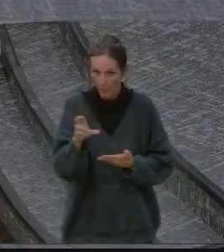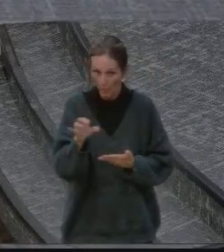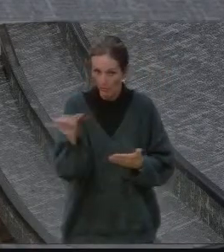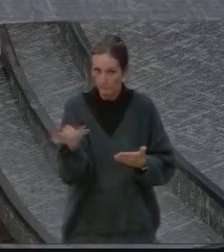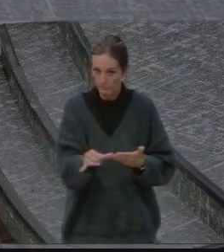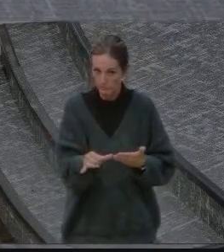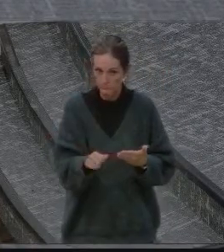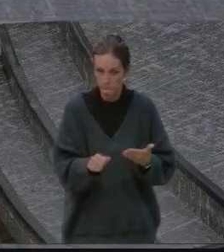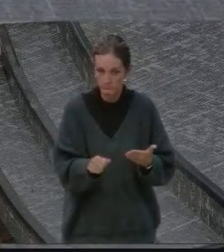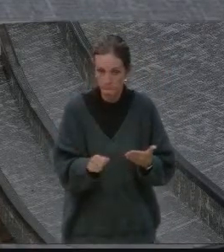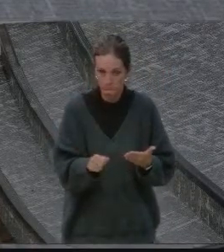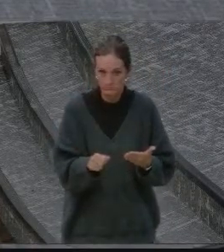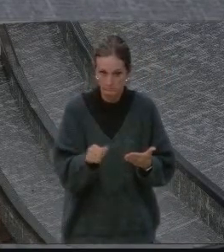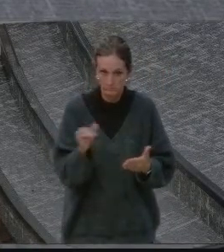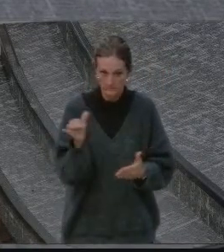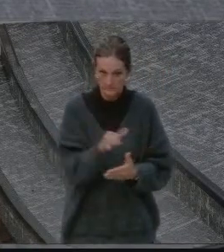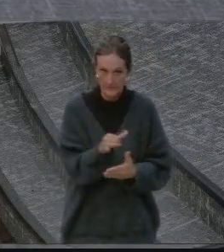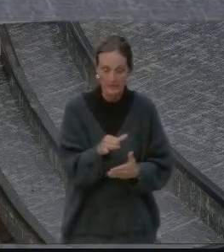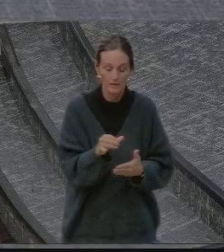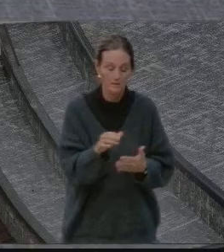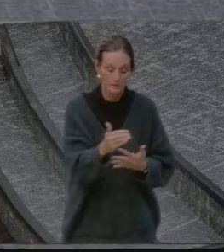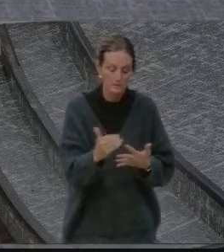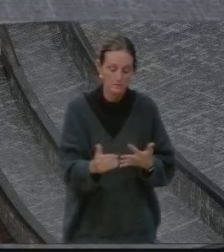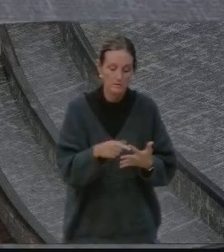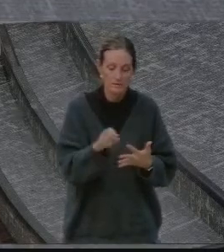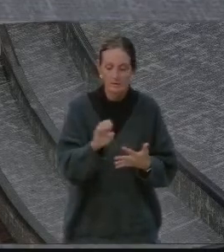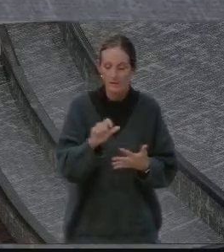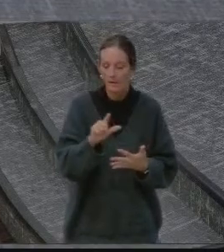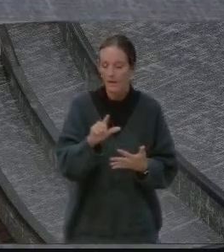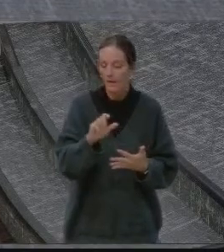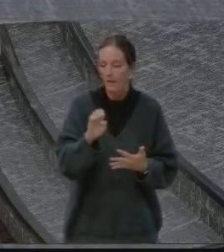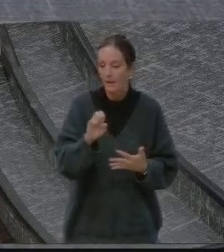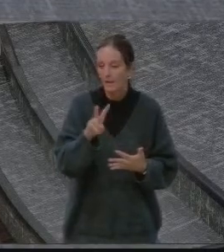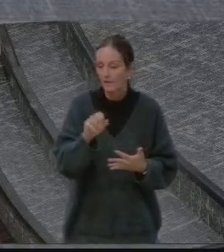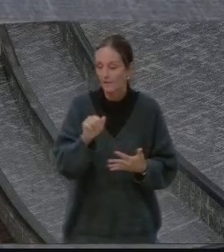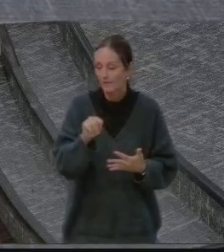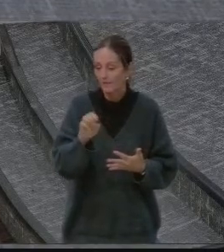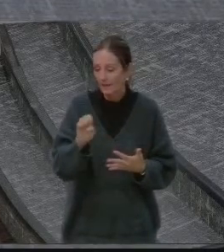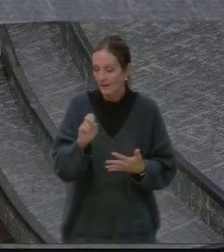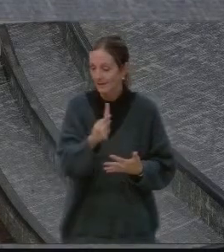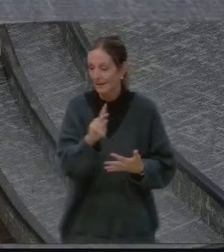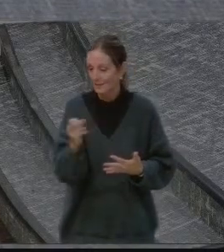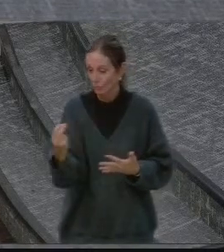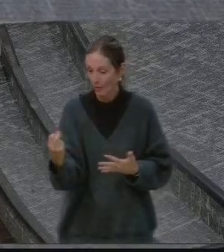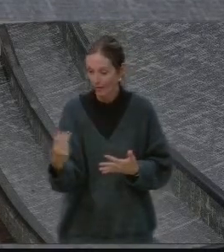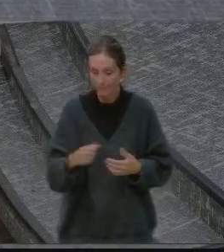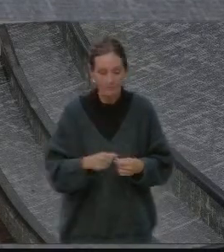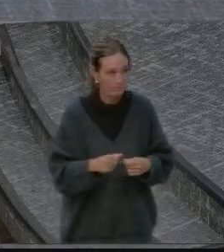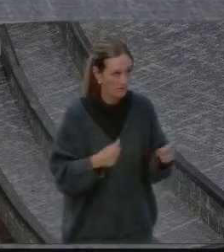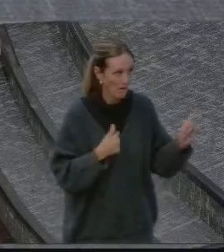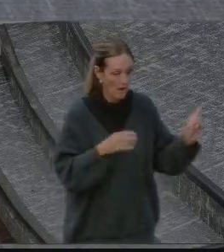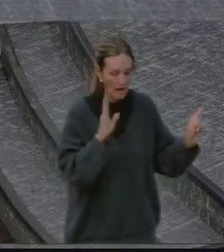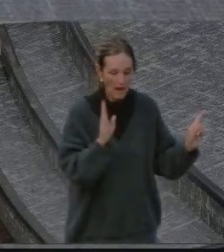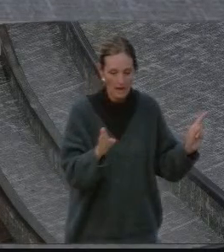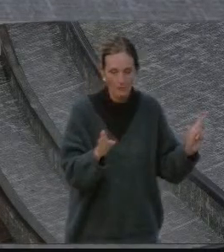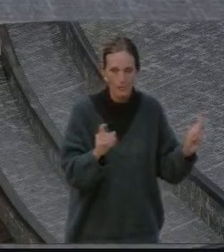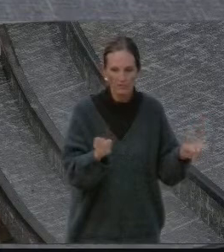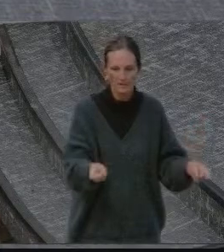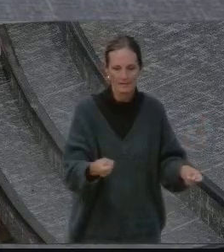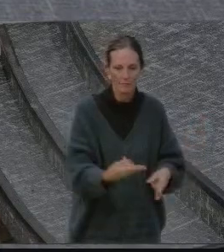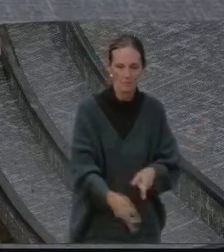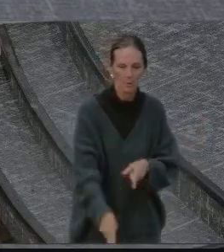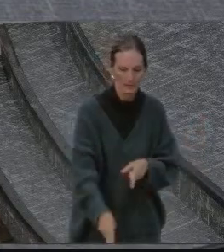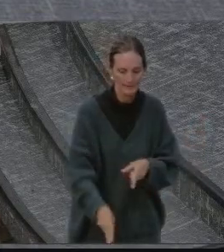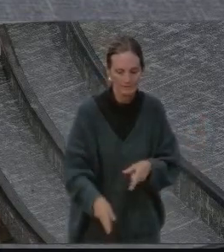All right, the Elevate K-12. And I'll just give a brief,